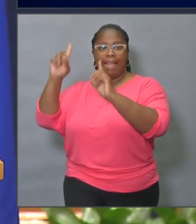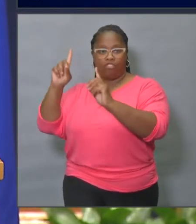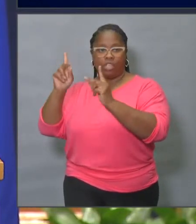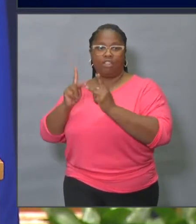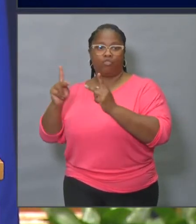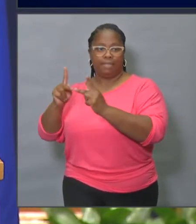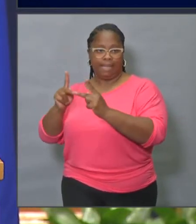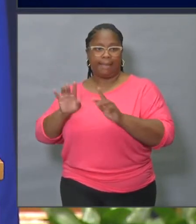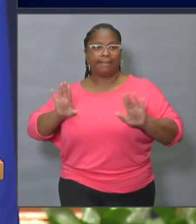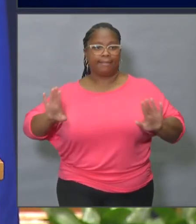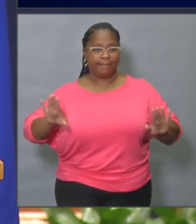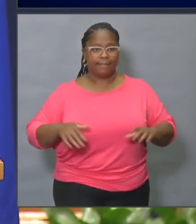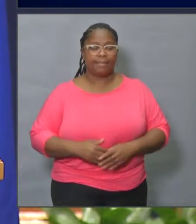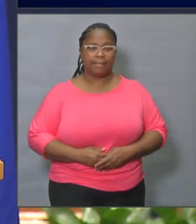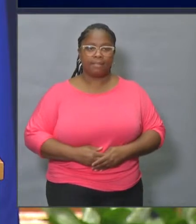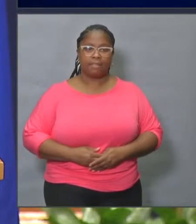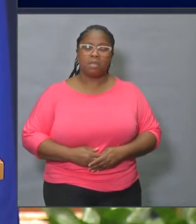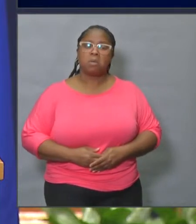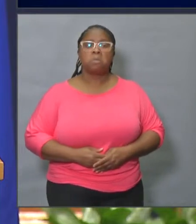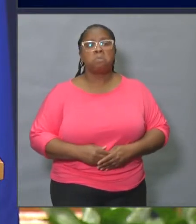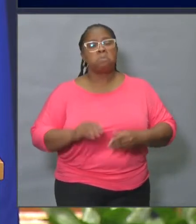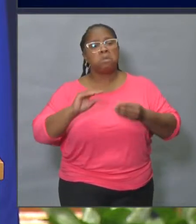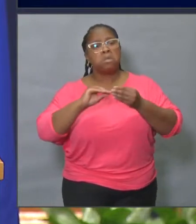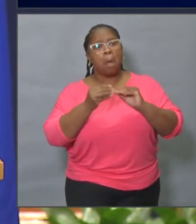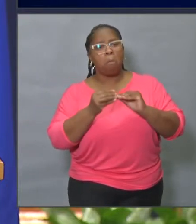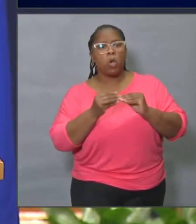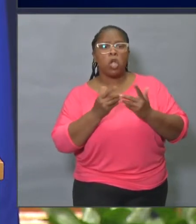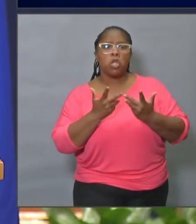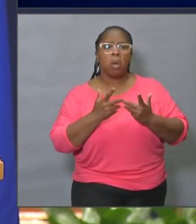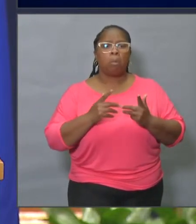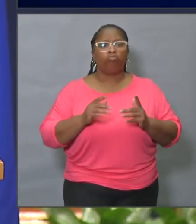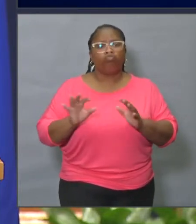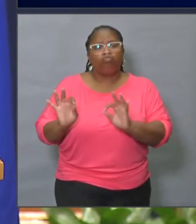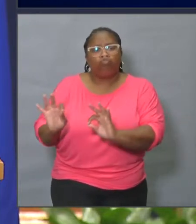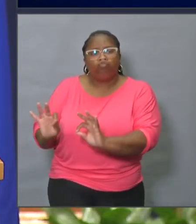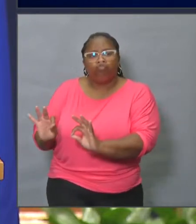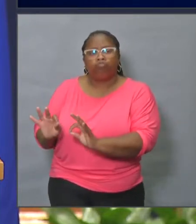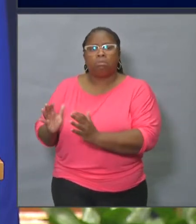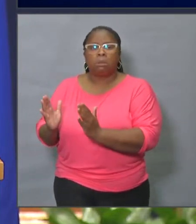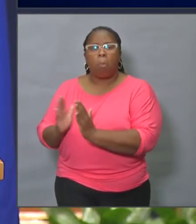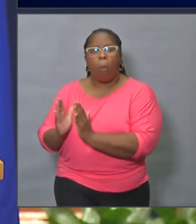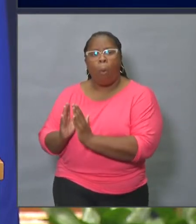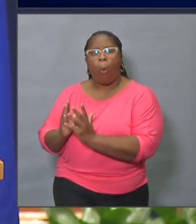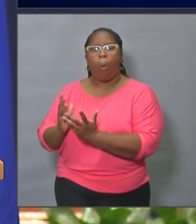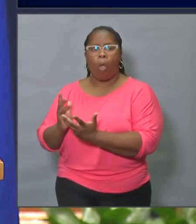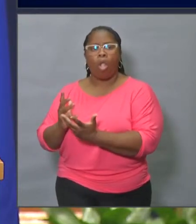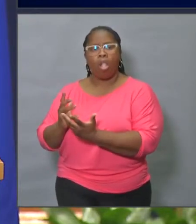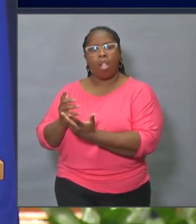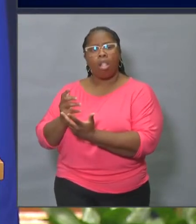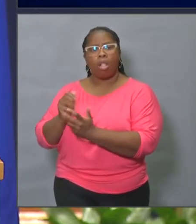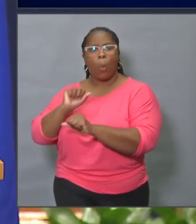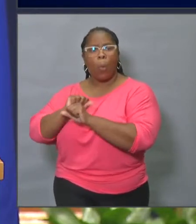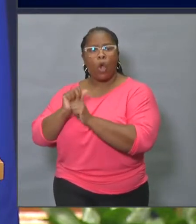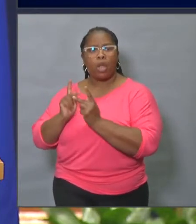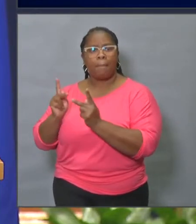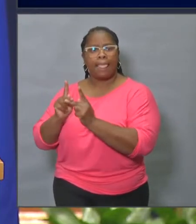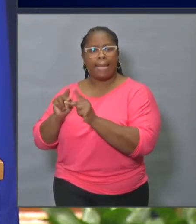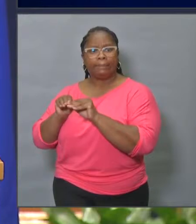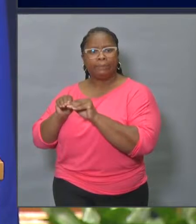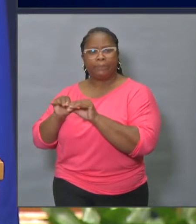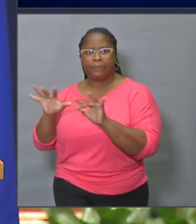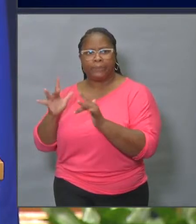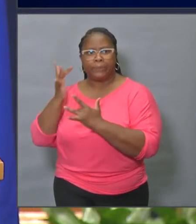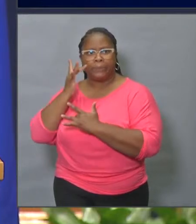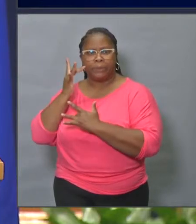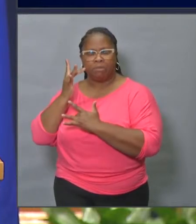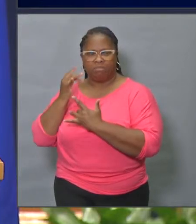settings. And while the numbers are still small in terms of workplace outbreaks, we have seen almost a doubling of